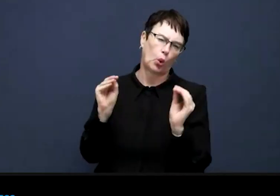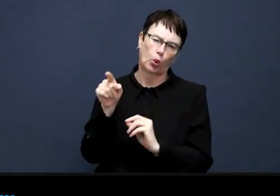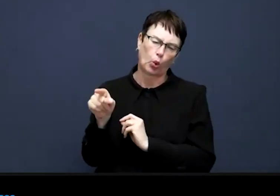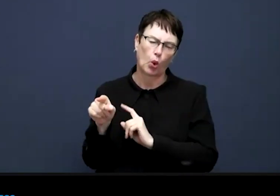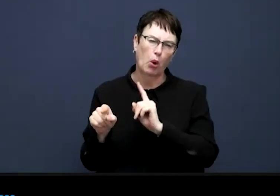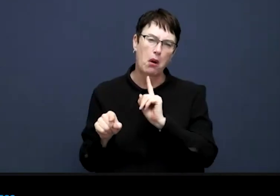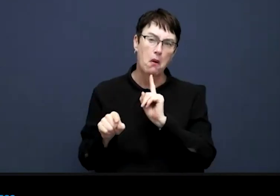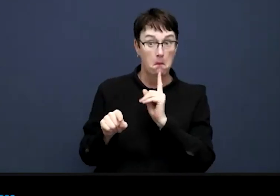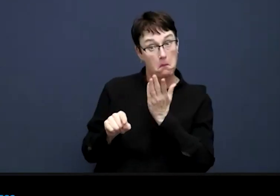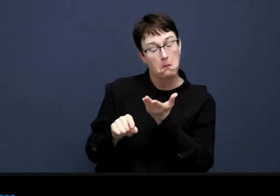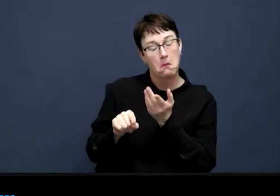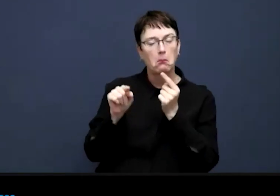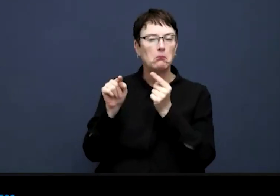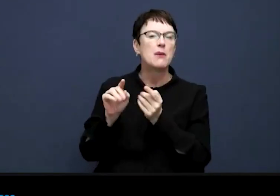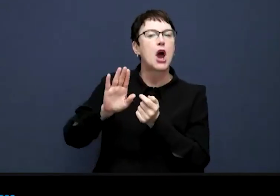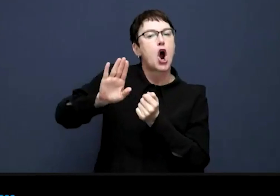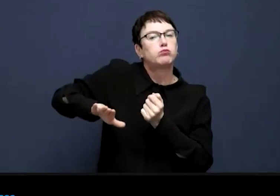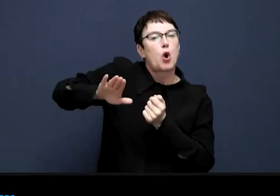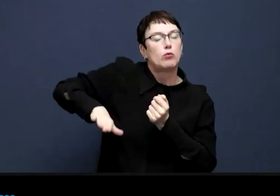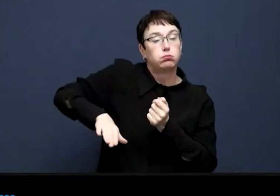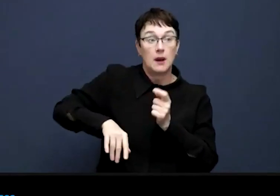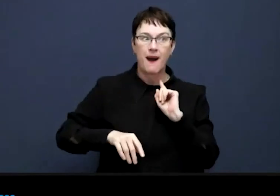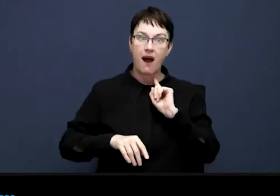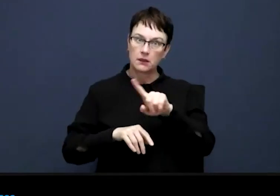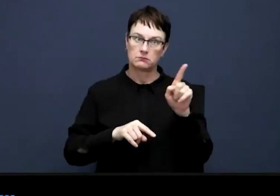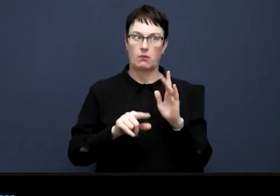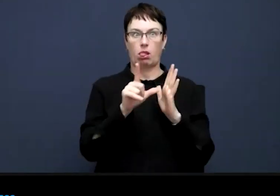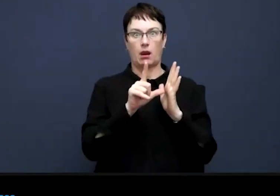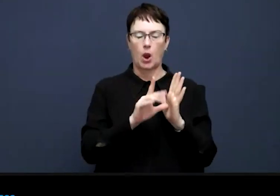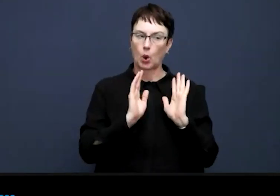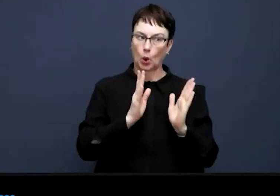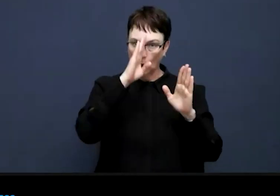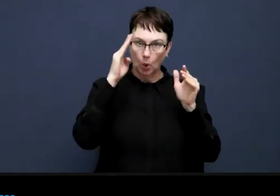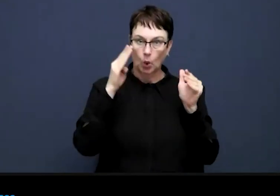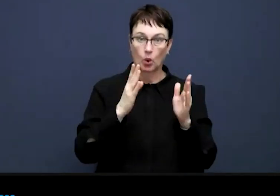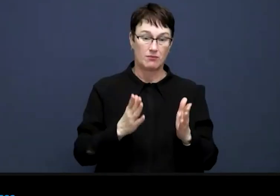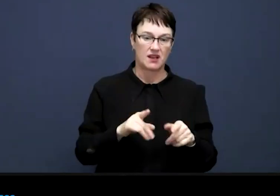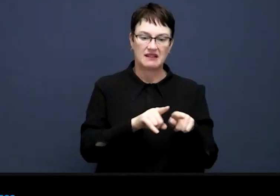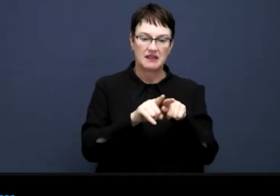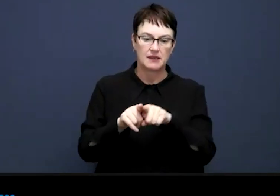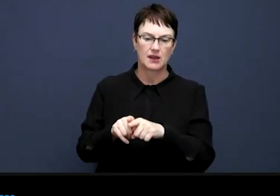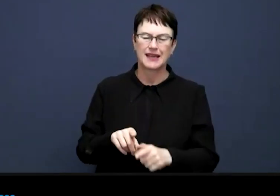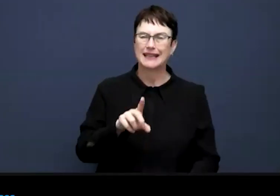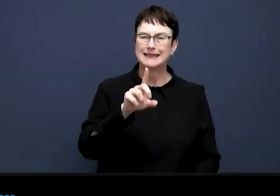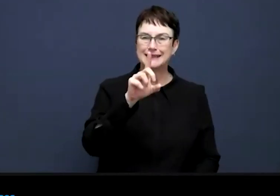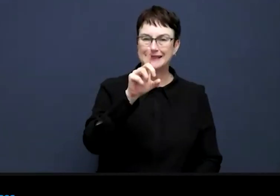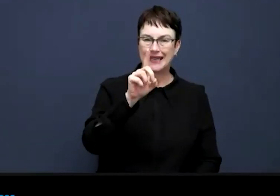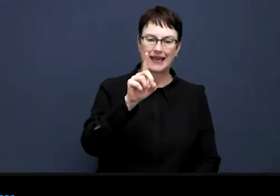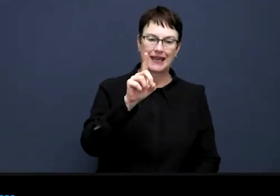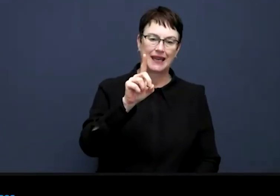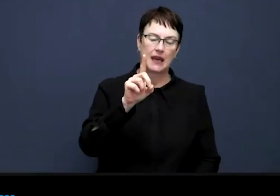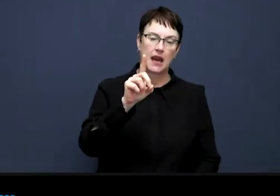disabilities interacting with this information? So if you look at things like Be My Eyes, Be My AI on a Windows